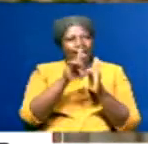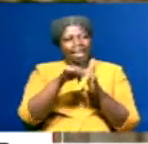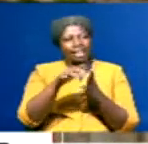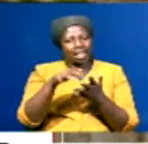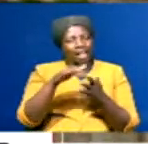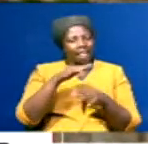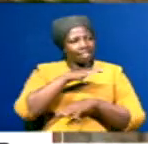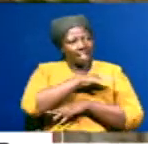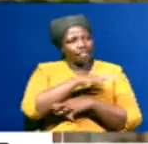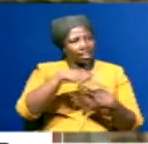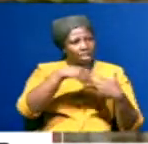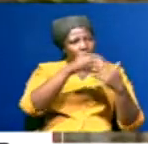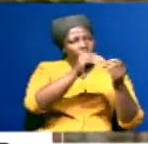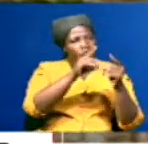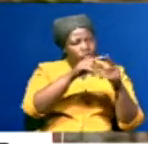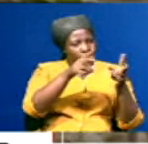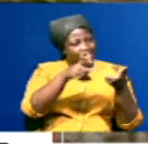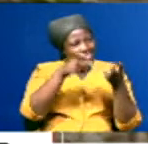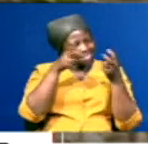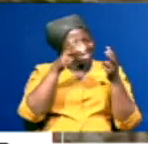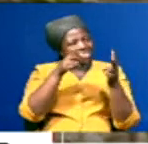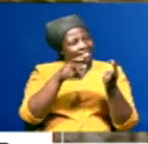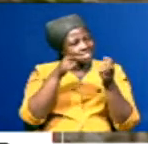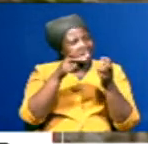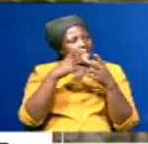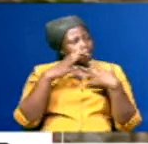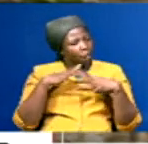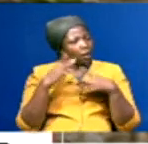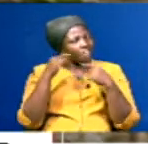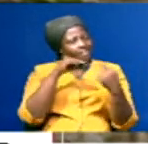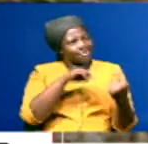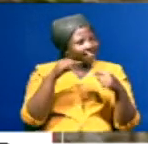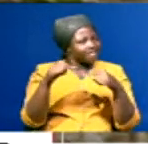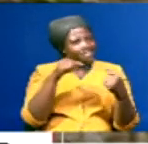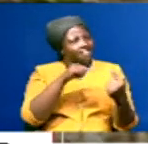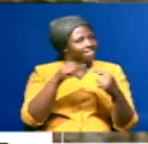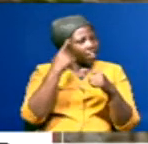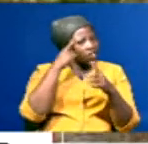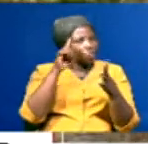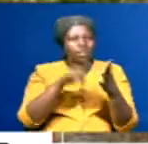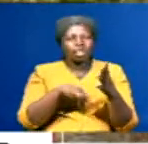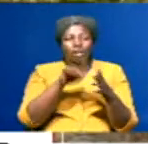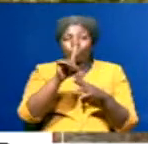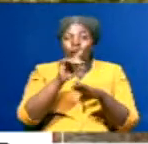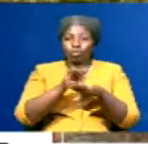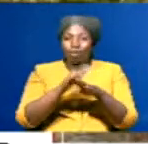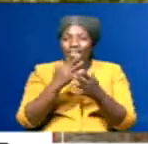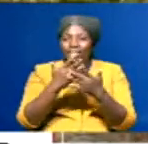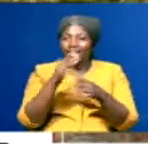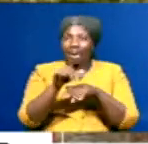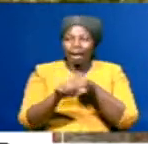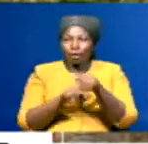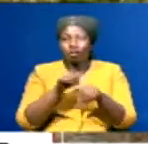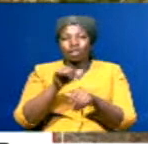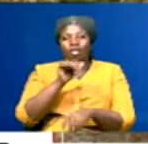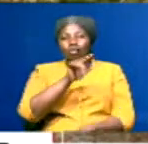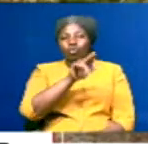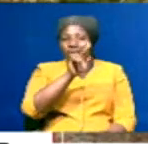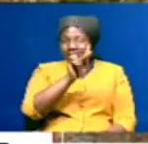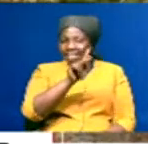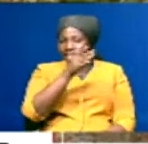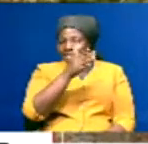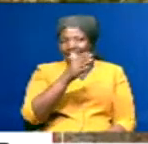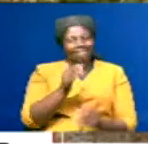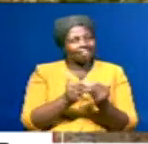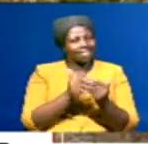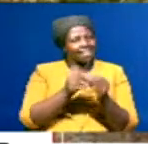to listen to what they have been fighting for. One good thing about the British, they don't care what